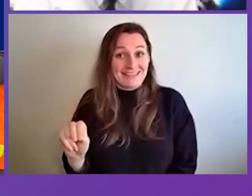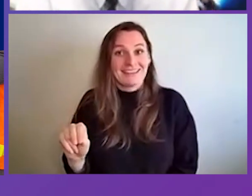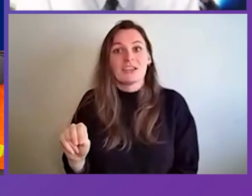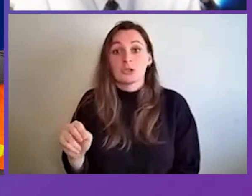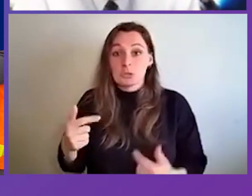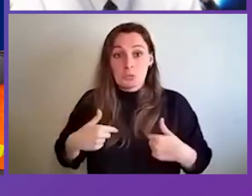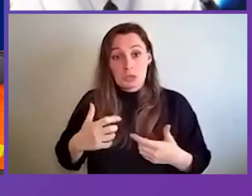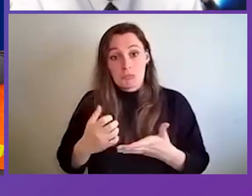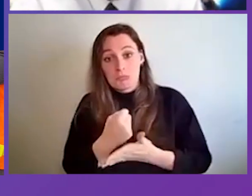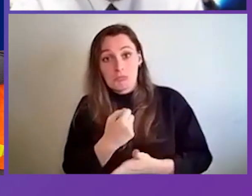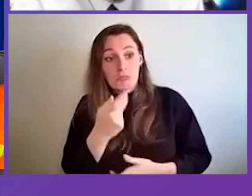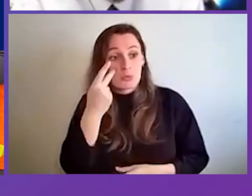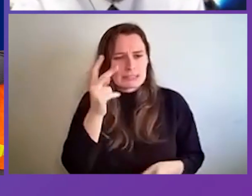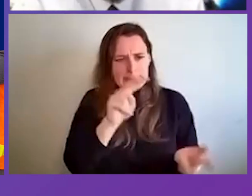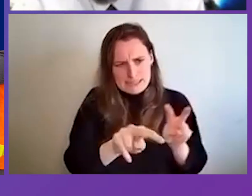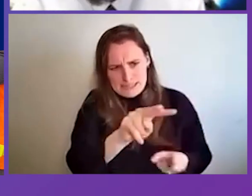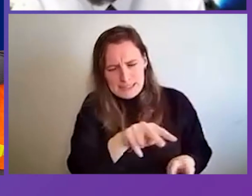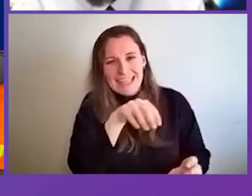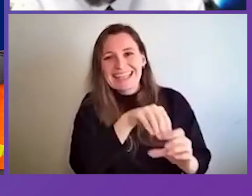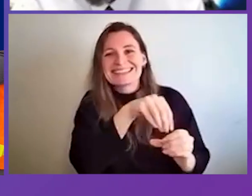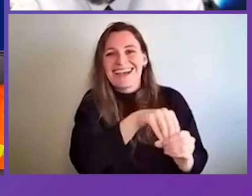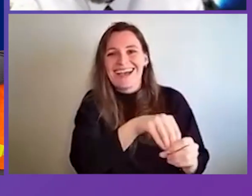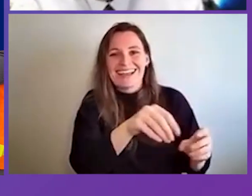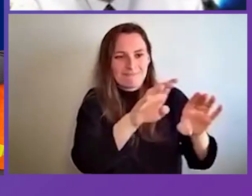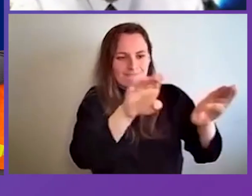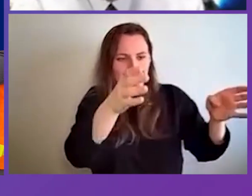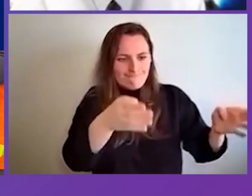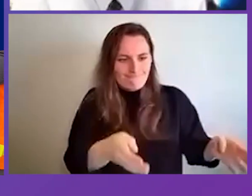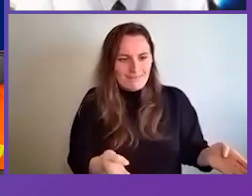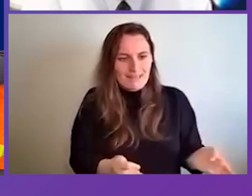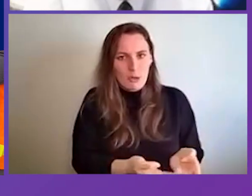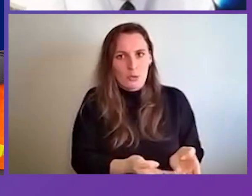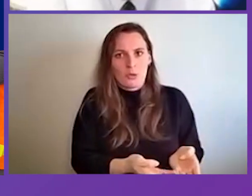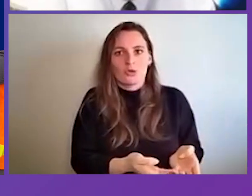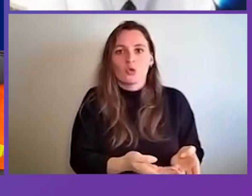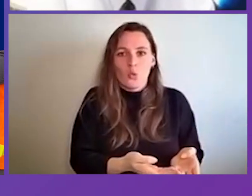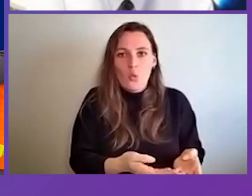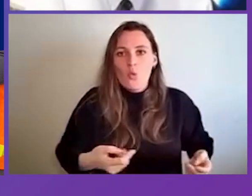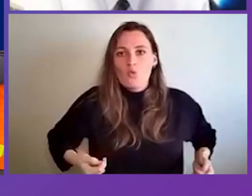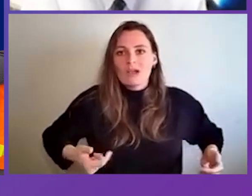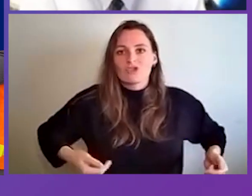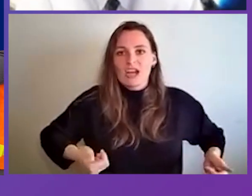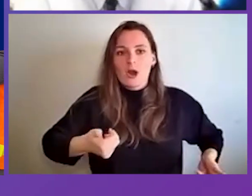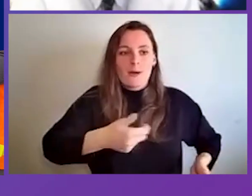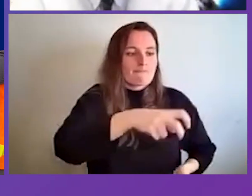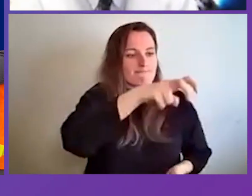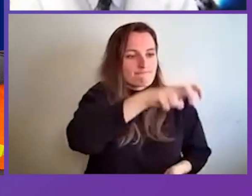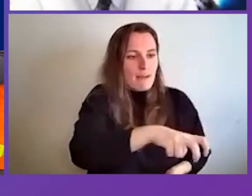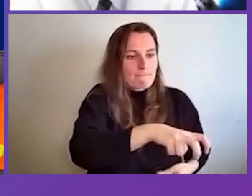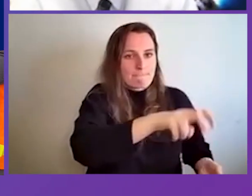that are generally put into the wide body aircraft to see how